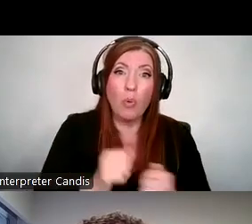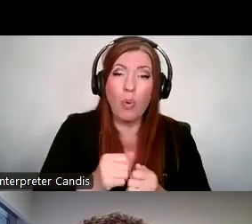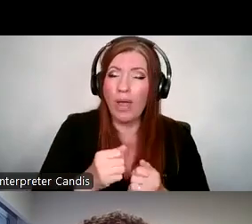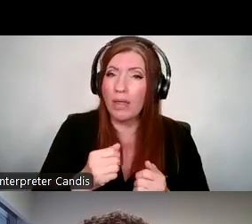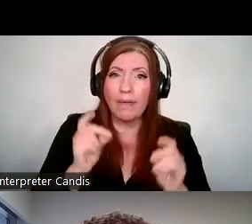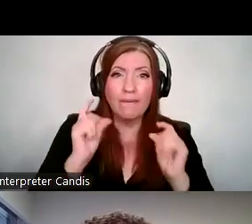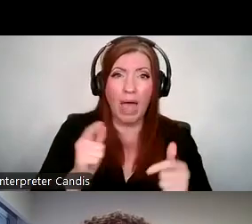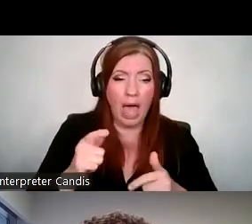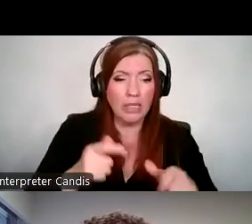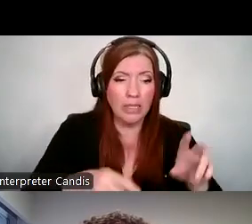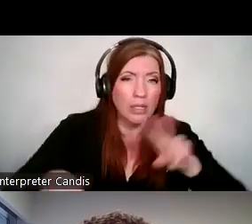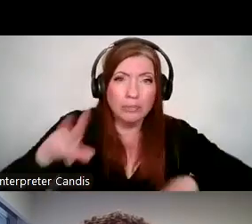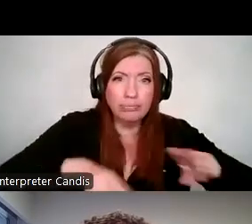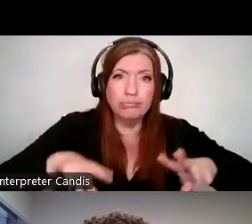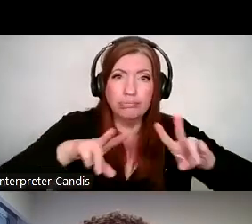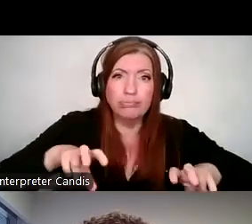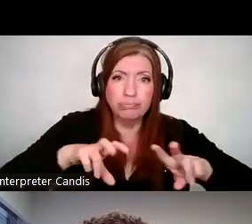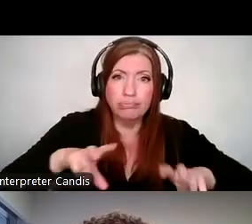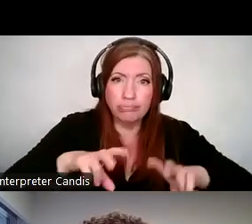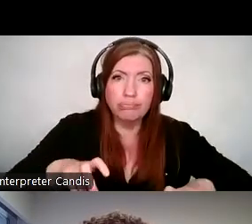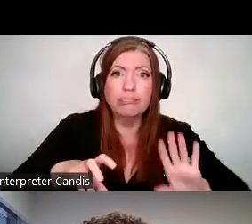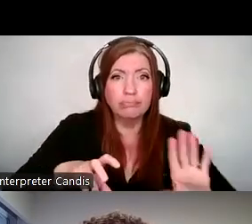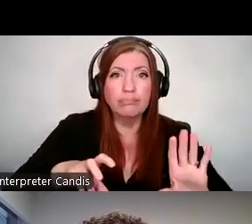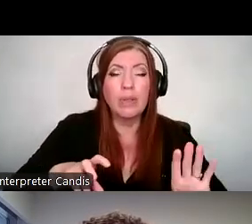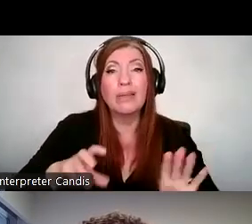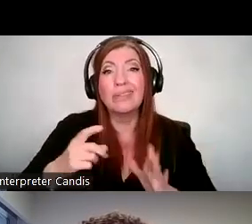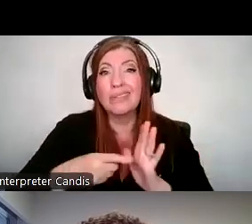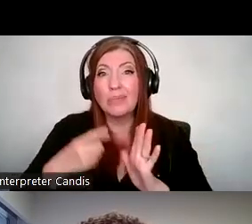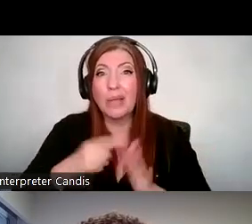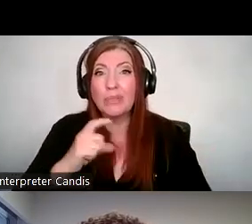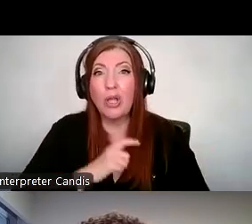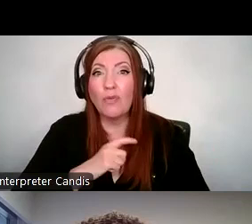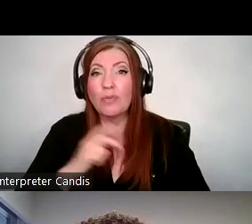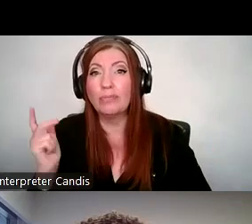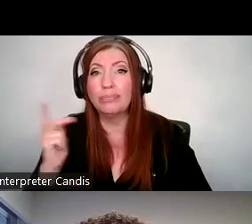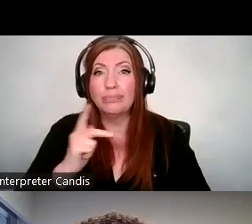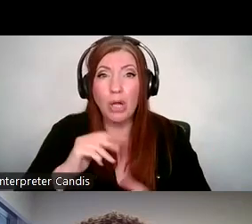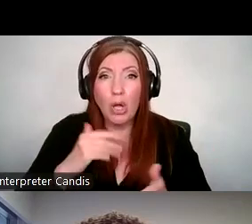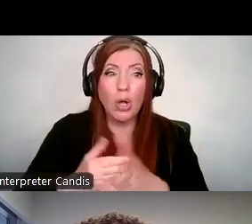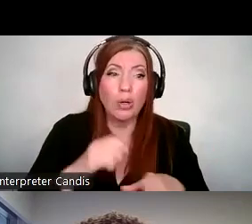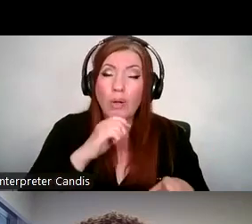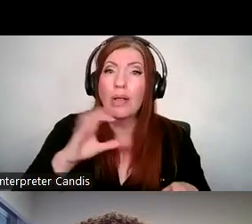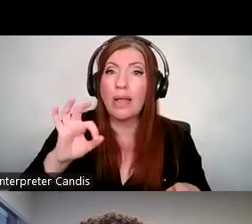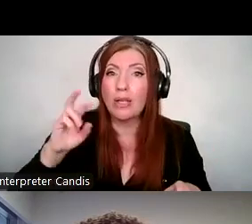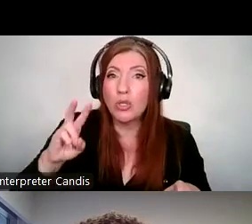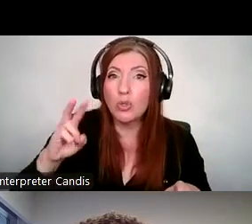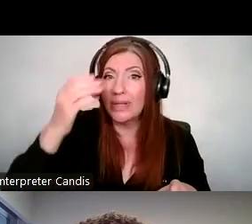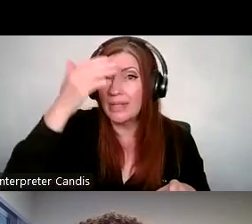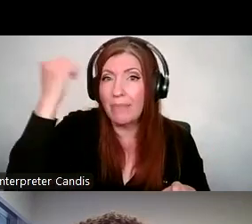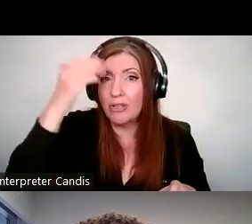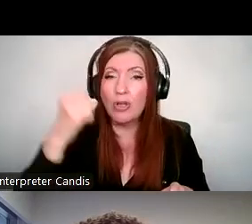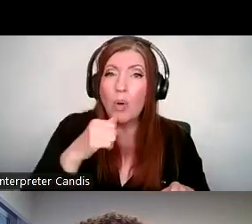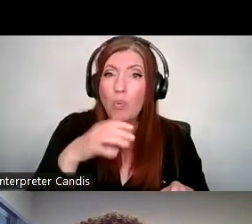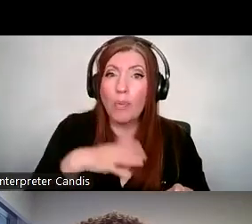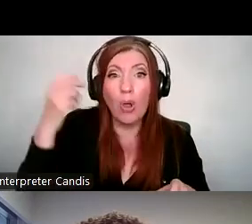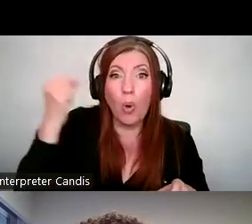avoid a hold. I mean, in some situations where we've had law enforcement, they go out and they put, 92-year-old dementia lady on a hold and bring them to the